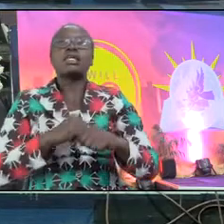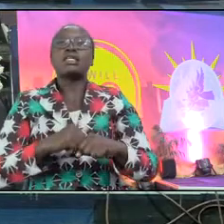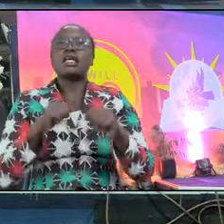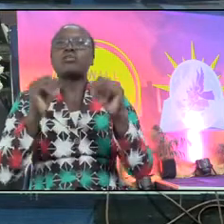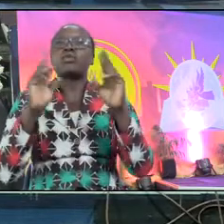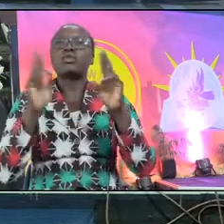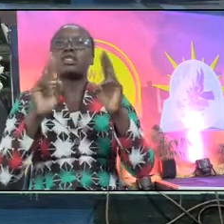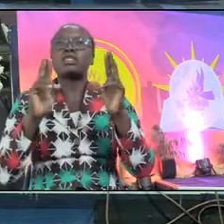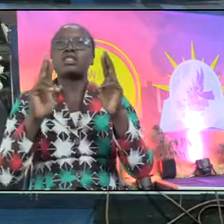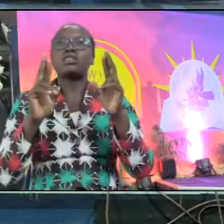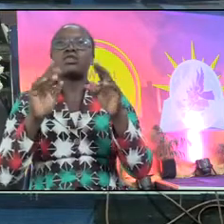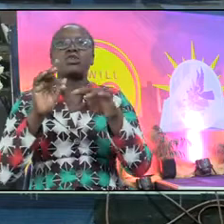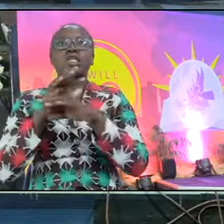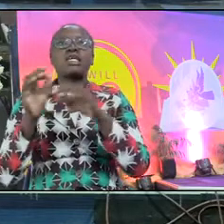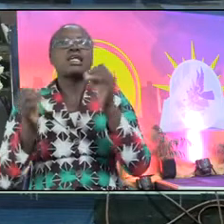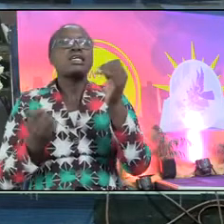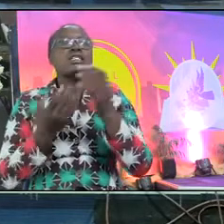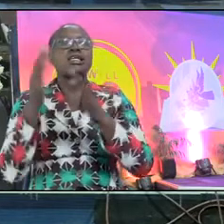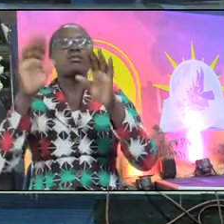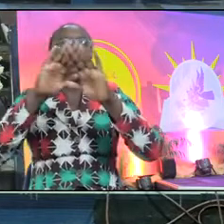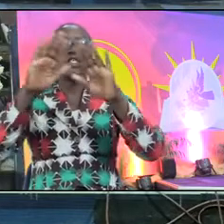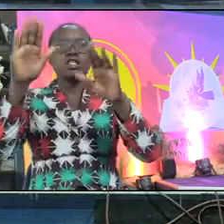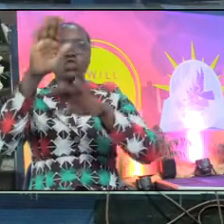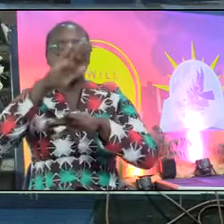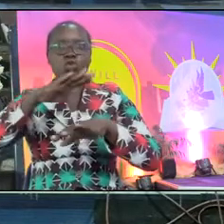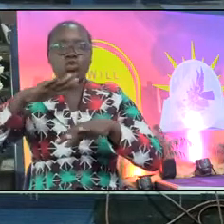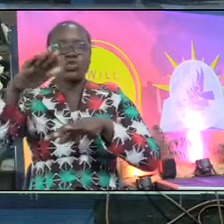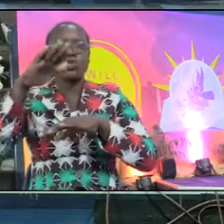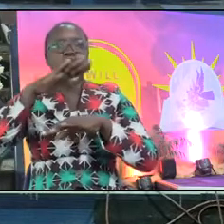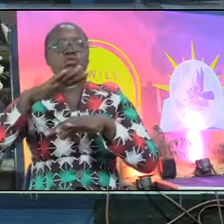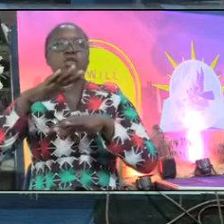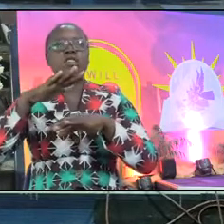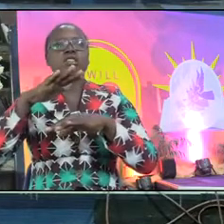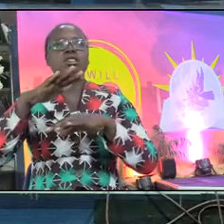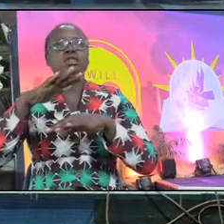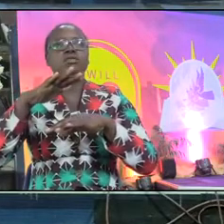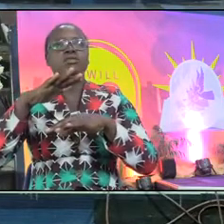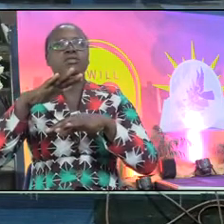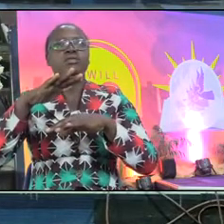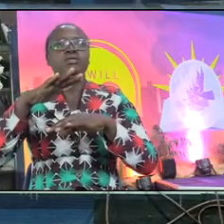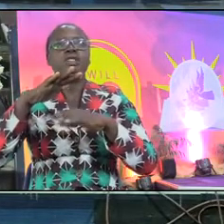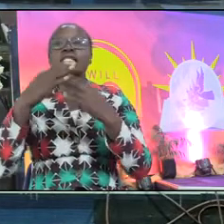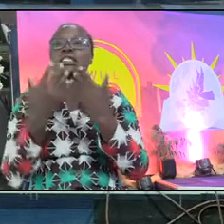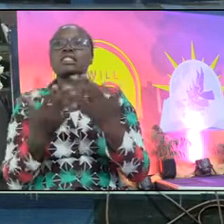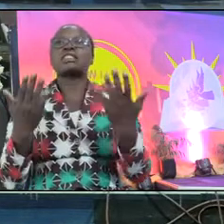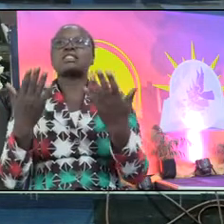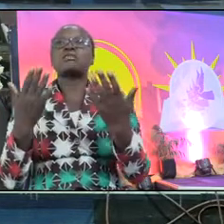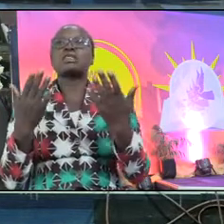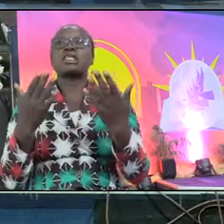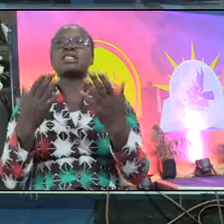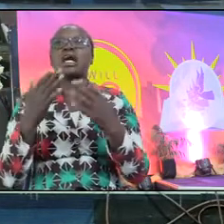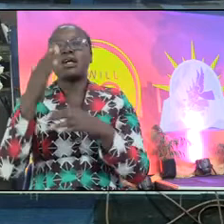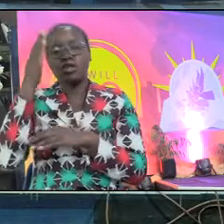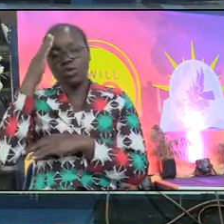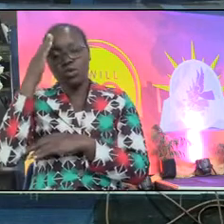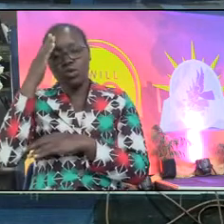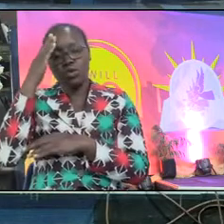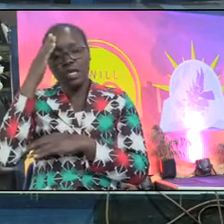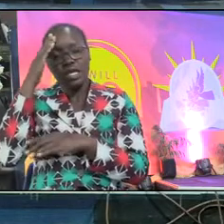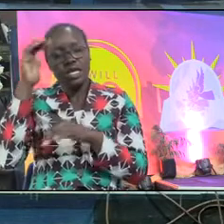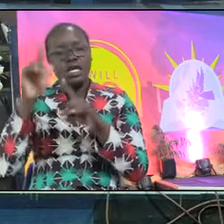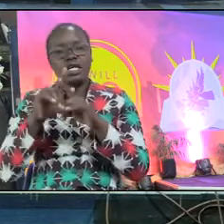ready to send shuttles into space, hear me today, church, they're instruments that are known